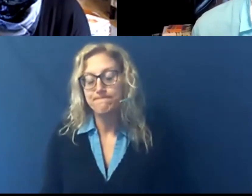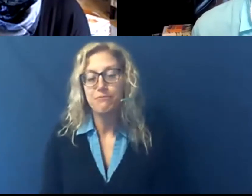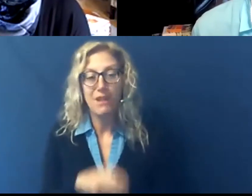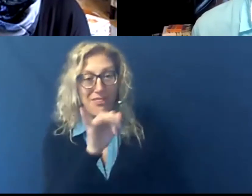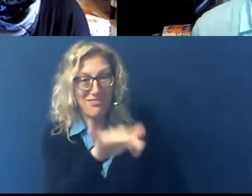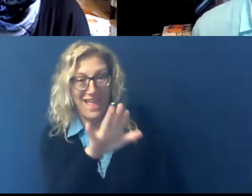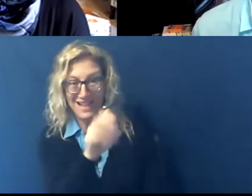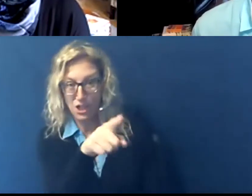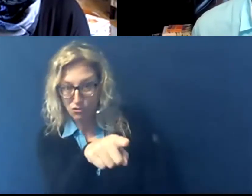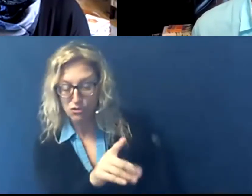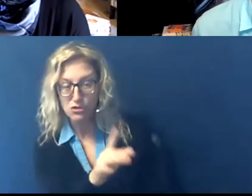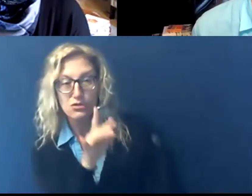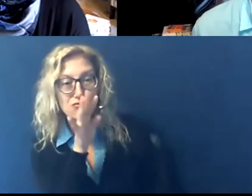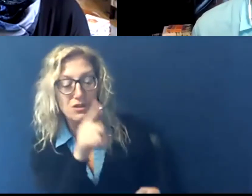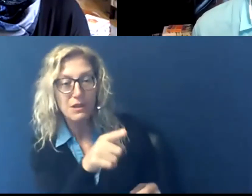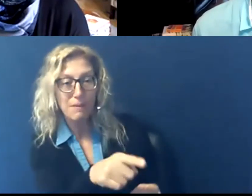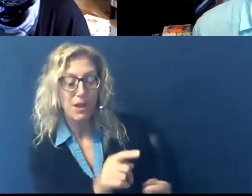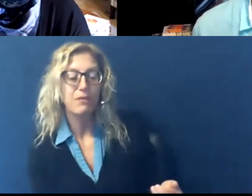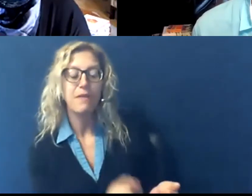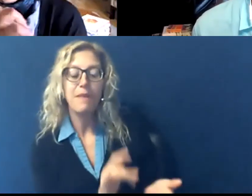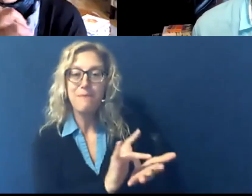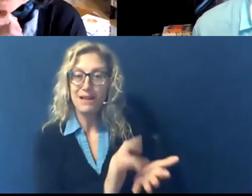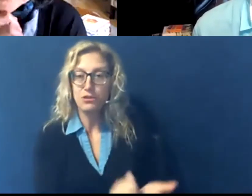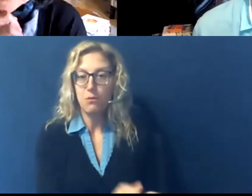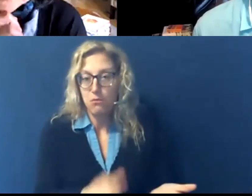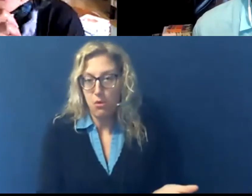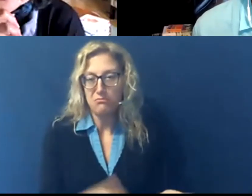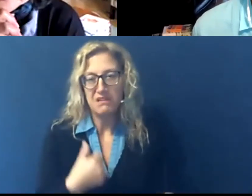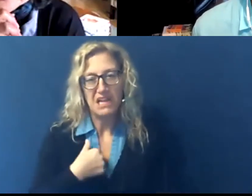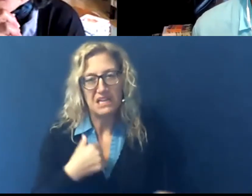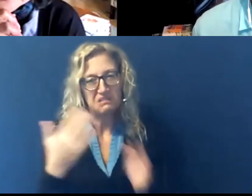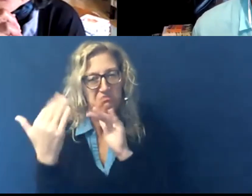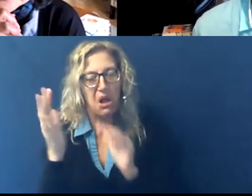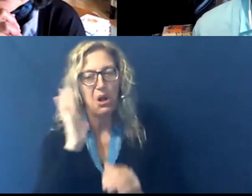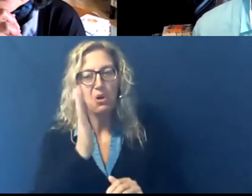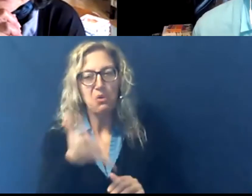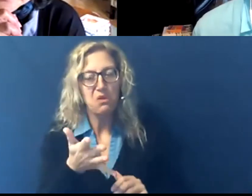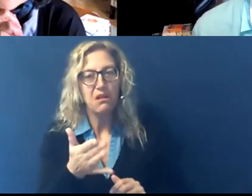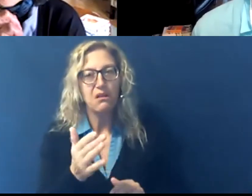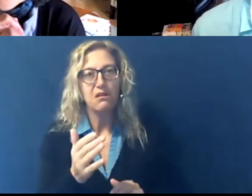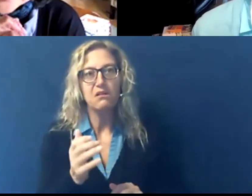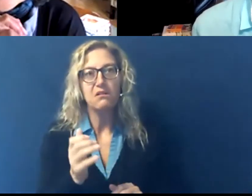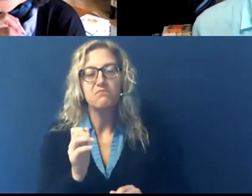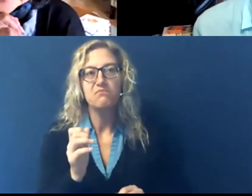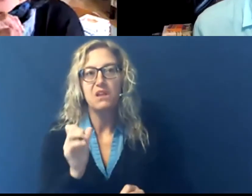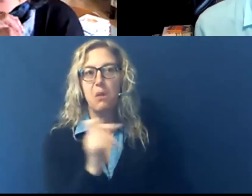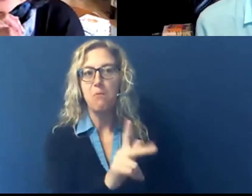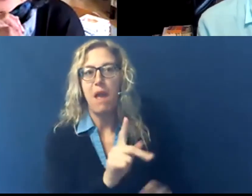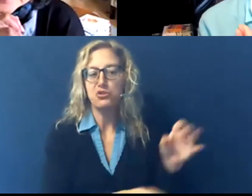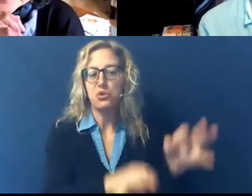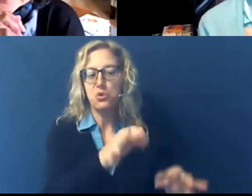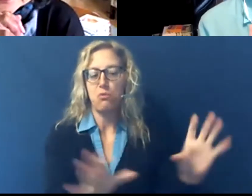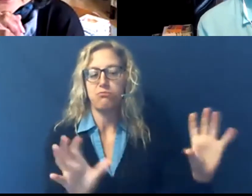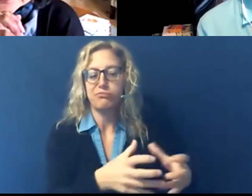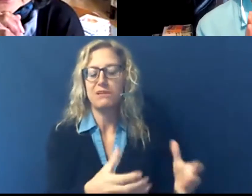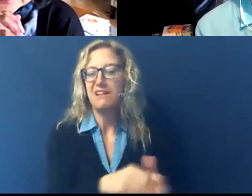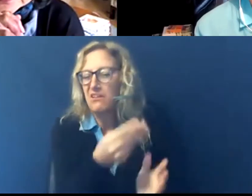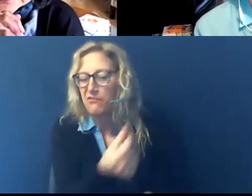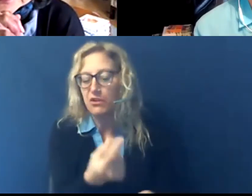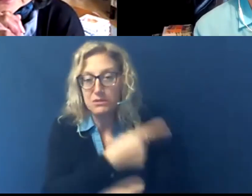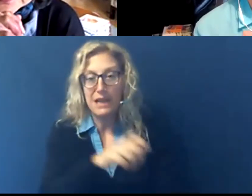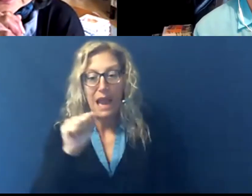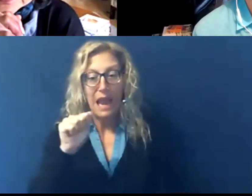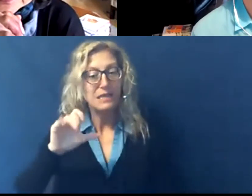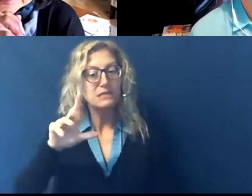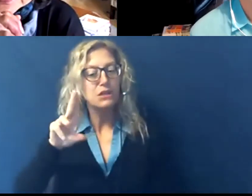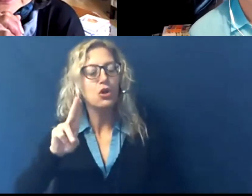referencing, there's a medication abortion case that's going to be back, expected to be back in the court in a matter of days. This is a case in which the ACLU